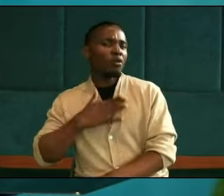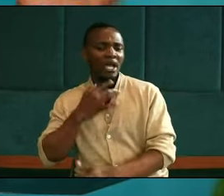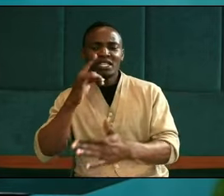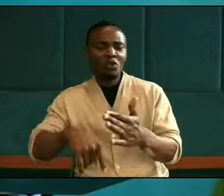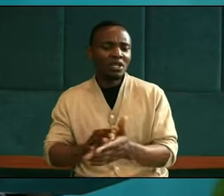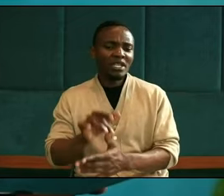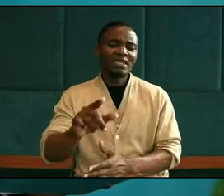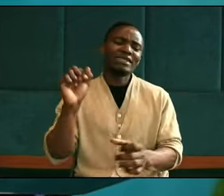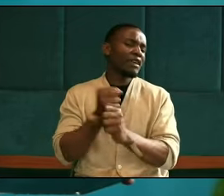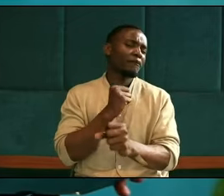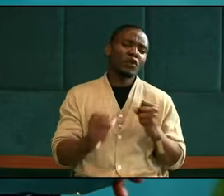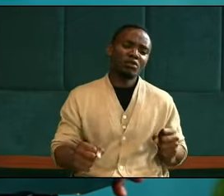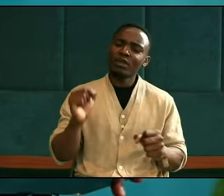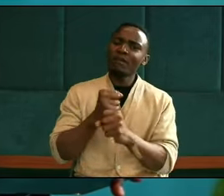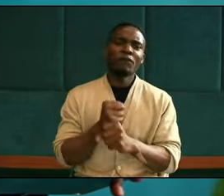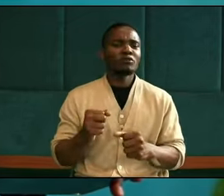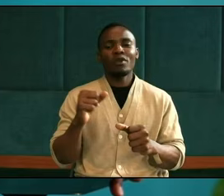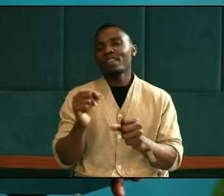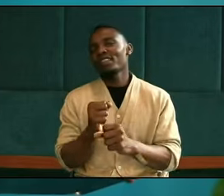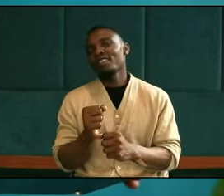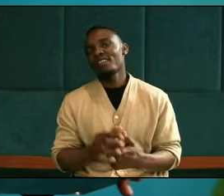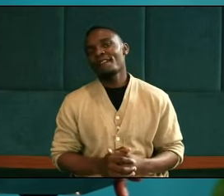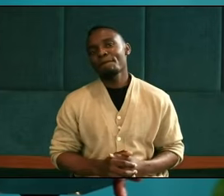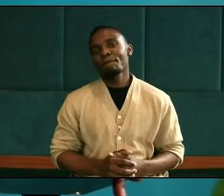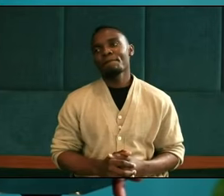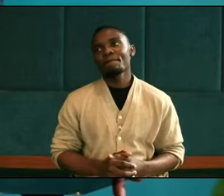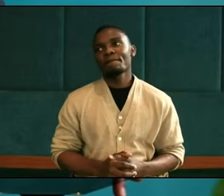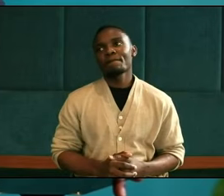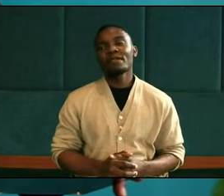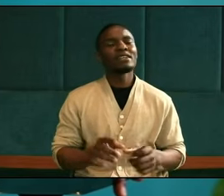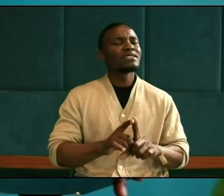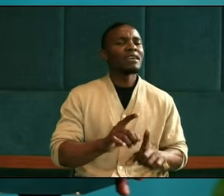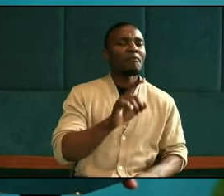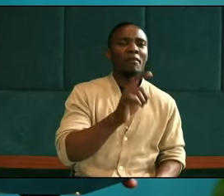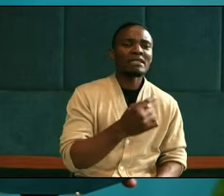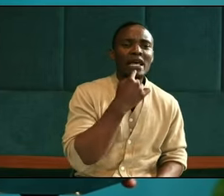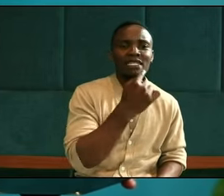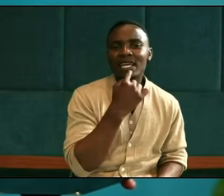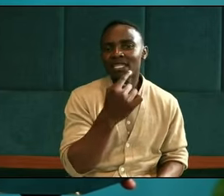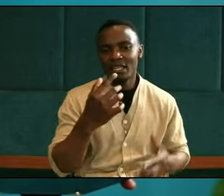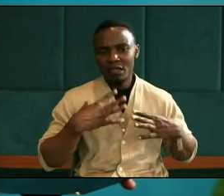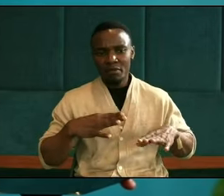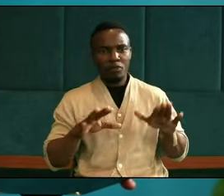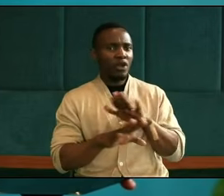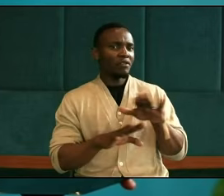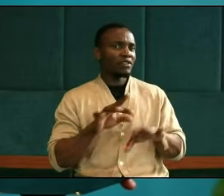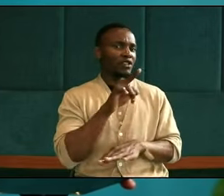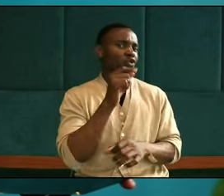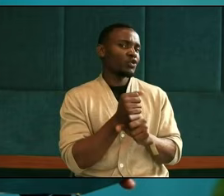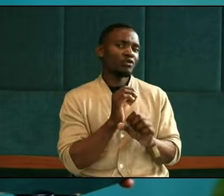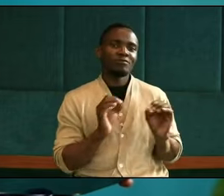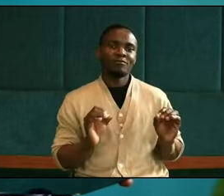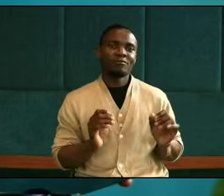was impossible to do that kind of farming. Let me tell you, you don't have to tell everybody everything that you plan to do.